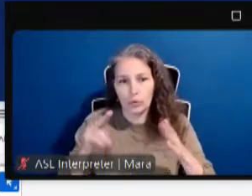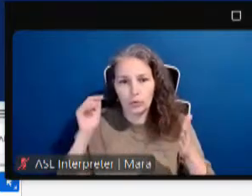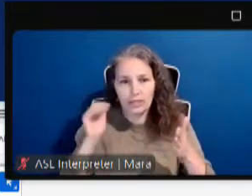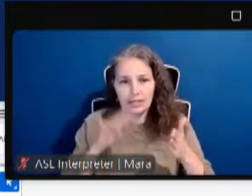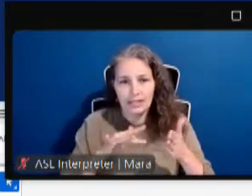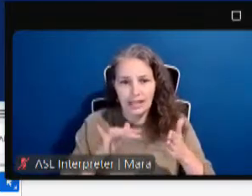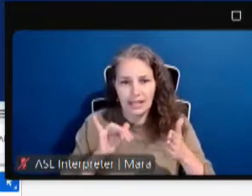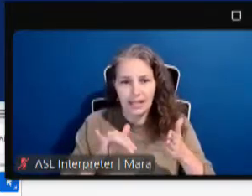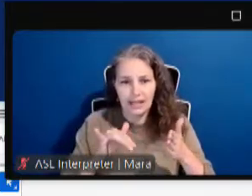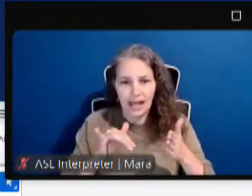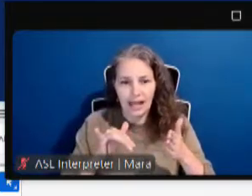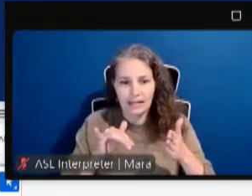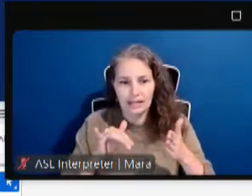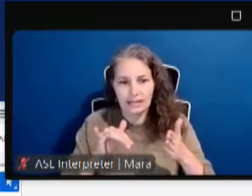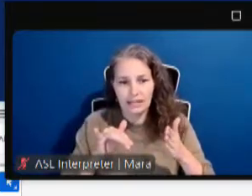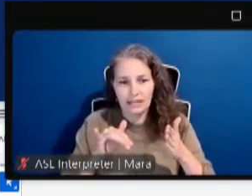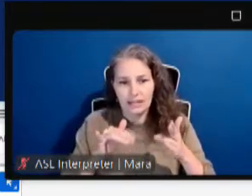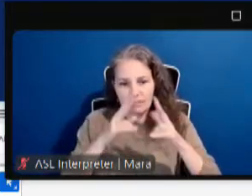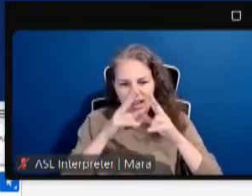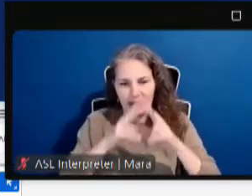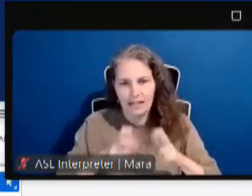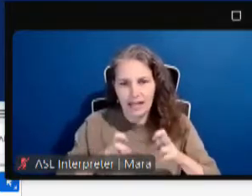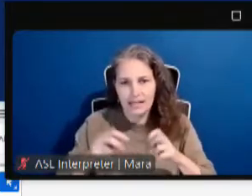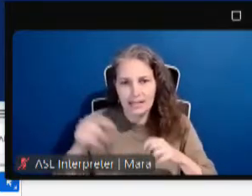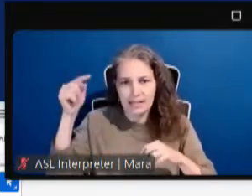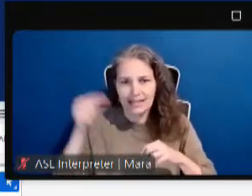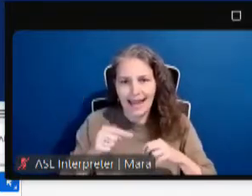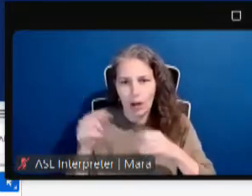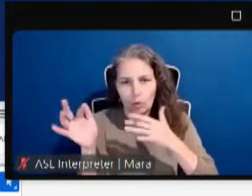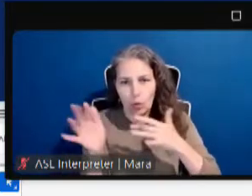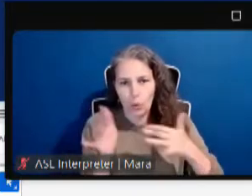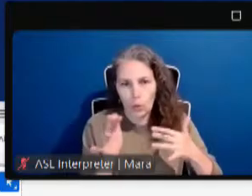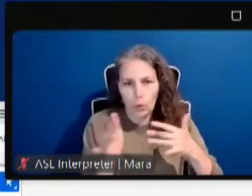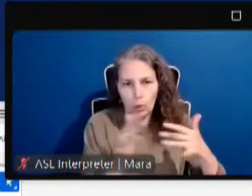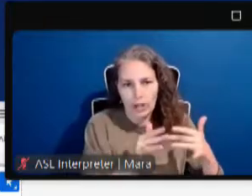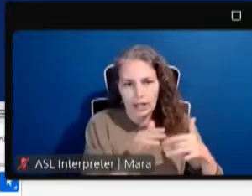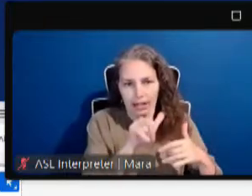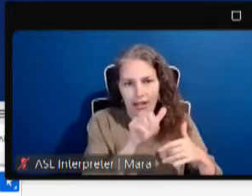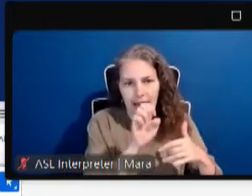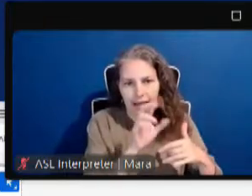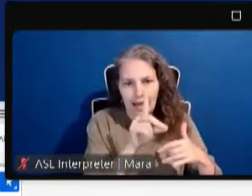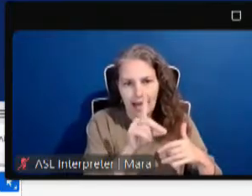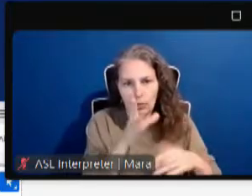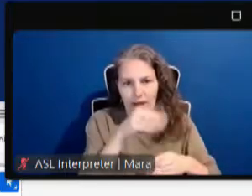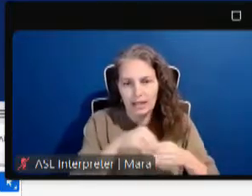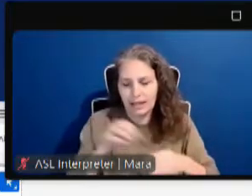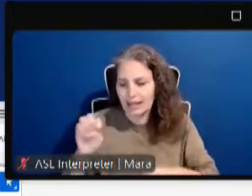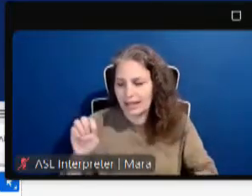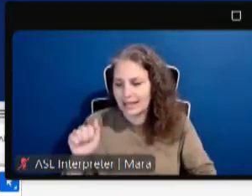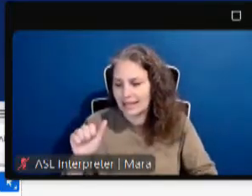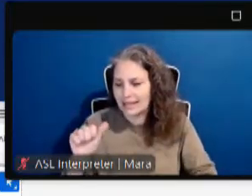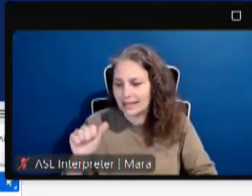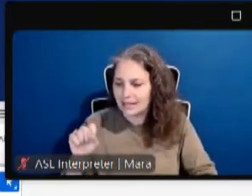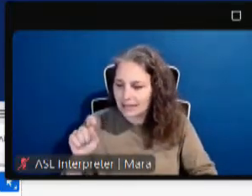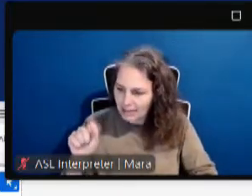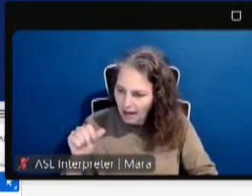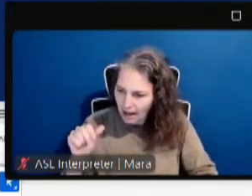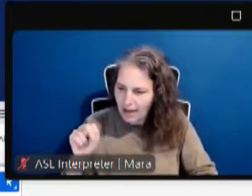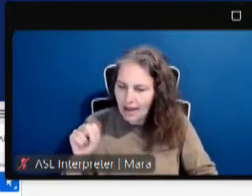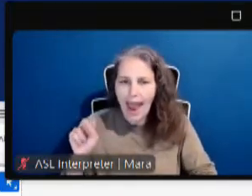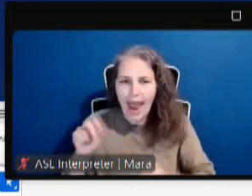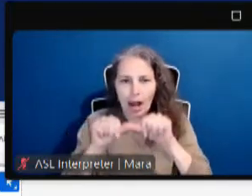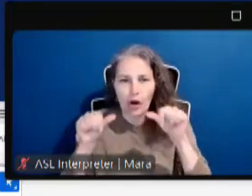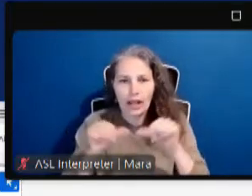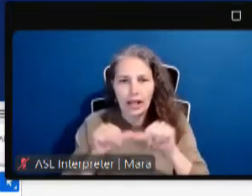looked at some of the downwind lead that was downwind in the Eaton area, where some areas were higher than